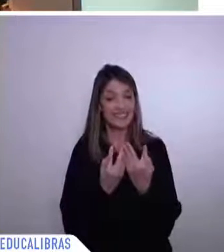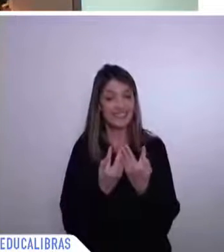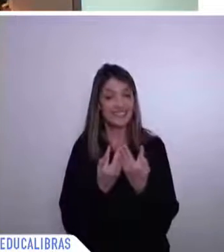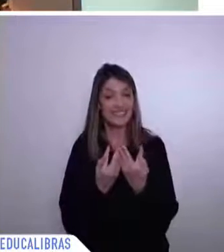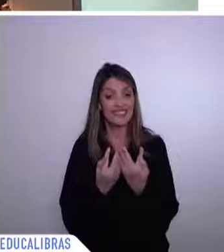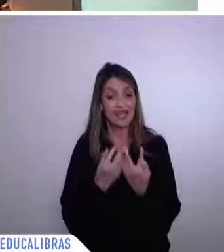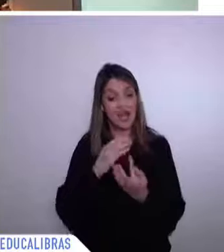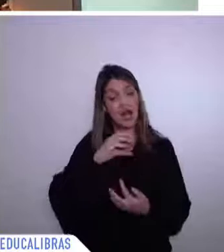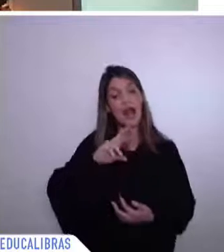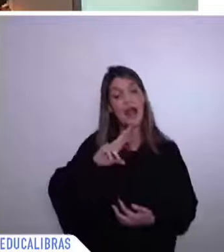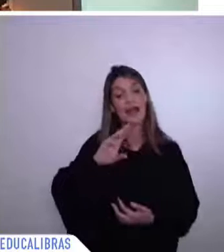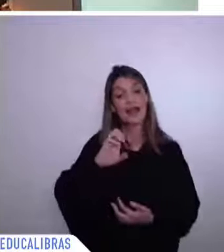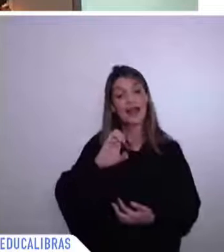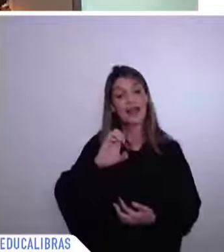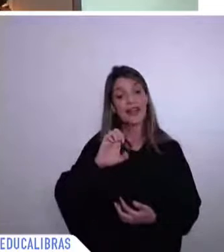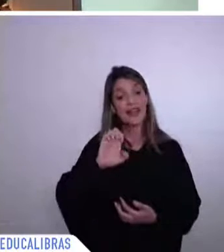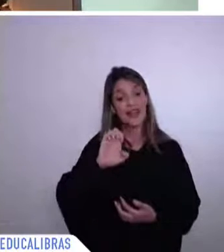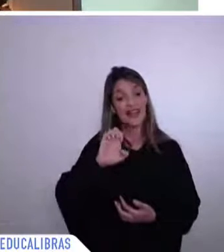And the